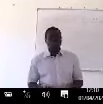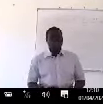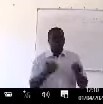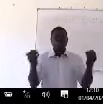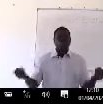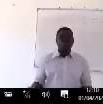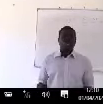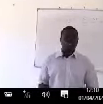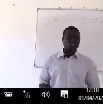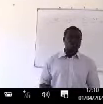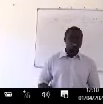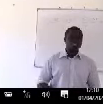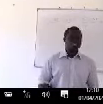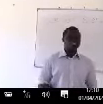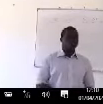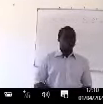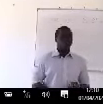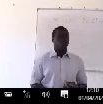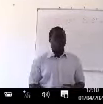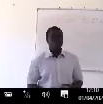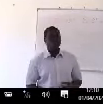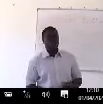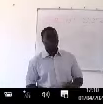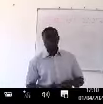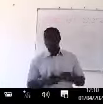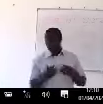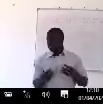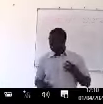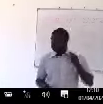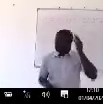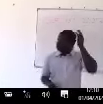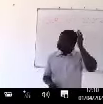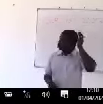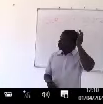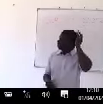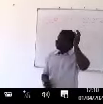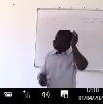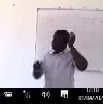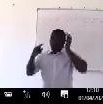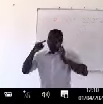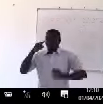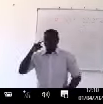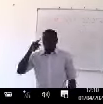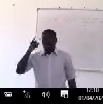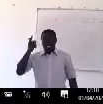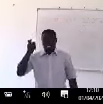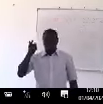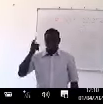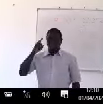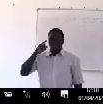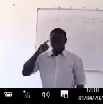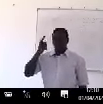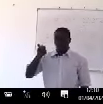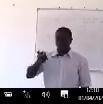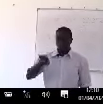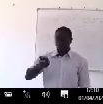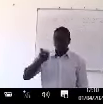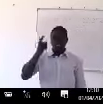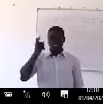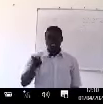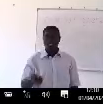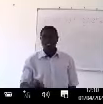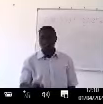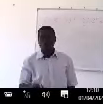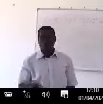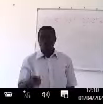But it just happens spontaneously. So you respond to the reaction. So voluntary actions occurs consciously. You do